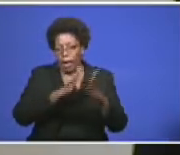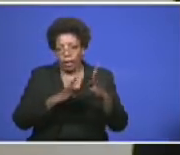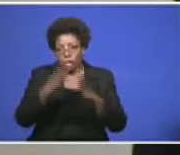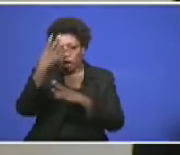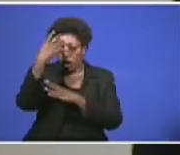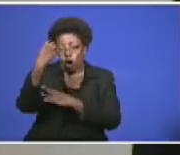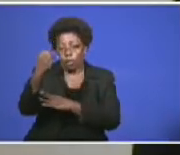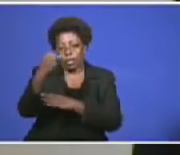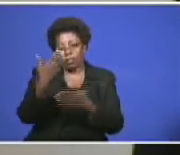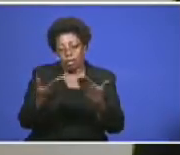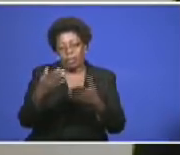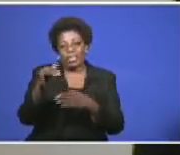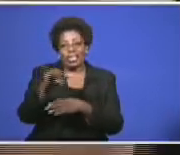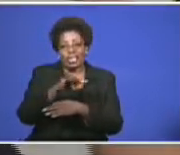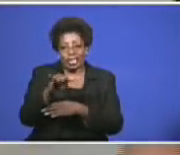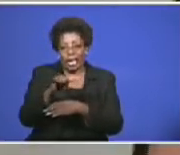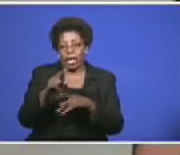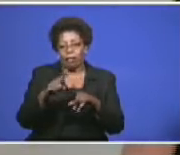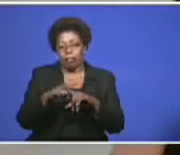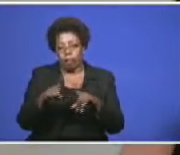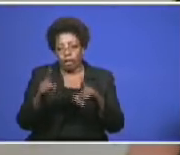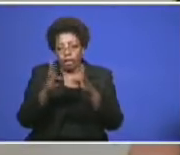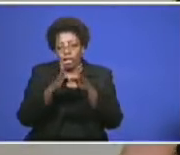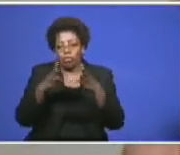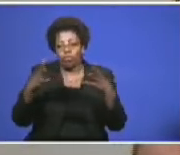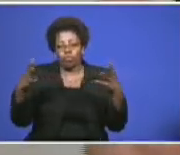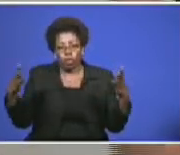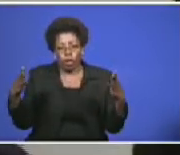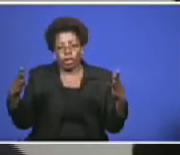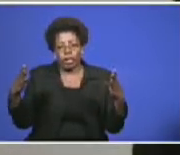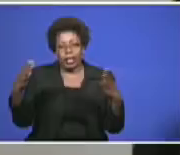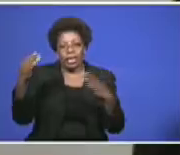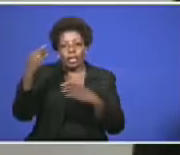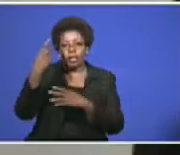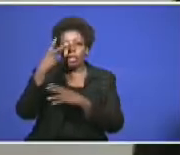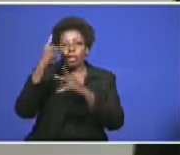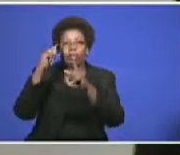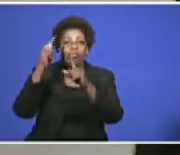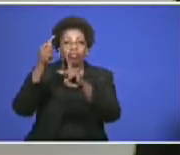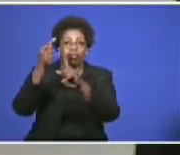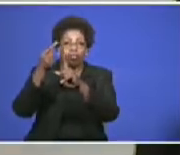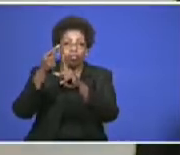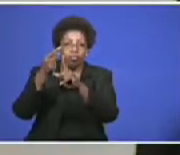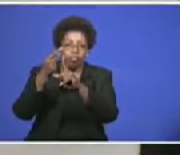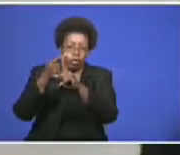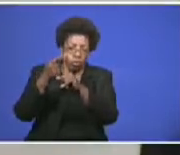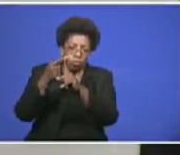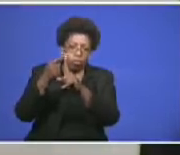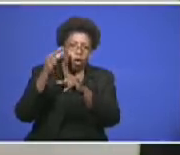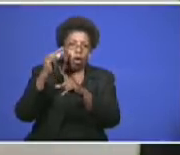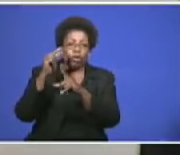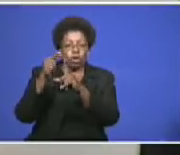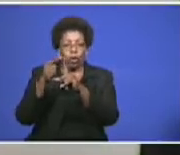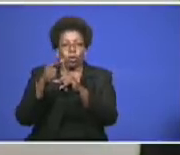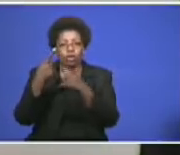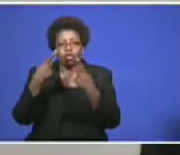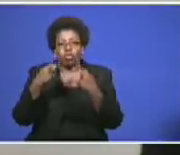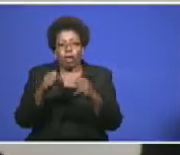Concept may be the same, but broadening the view or the vision in trying just